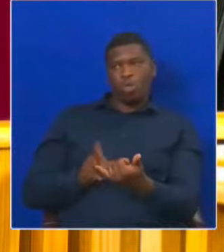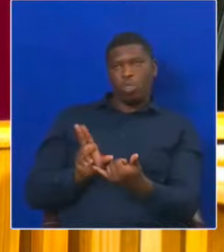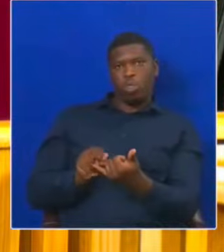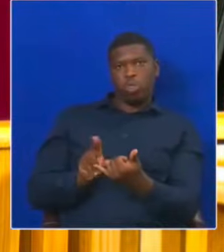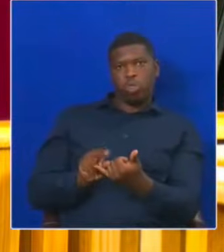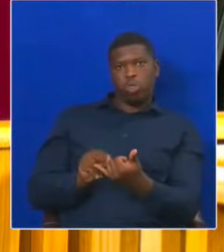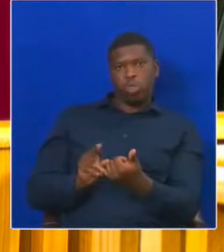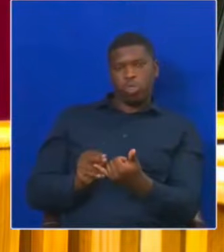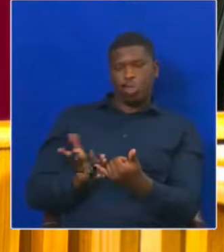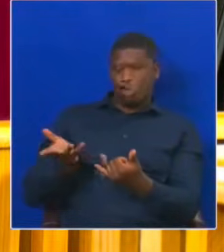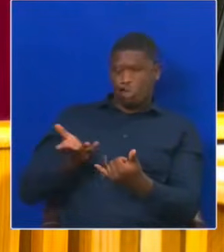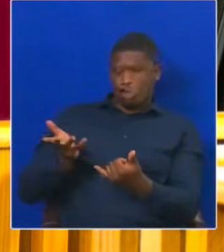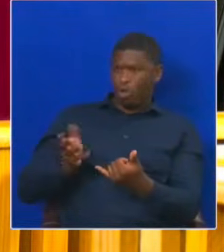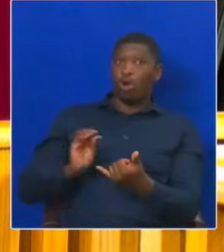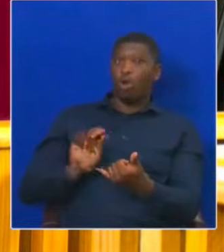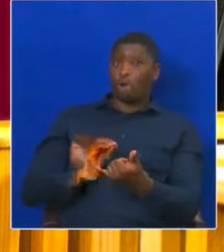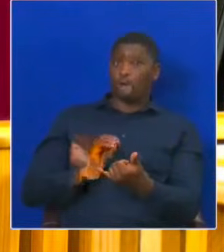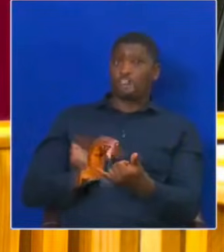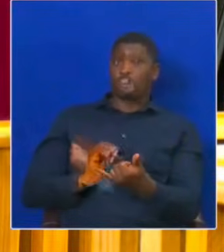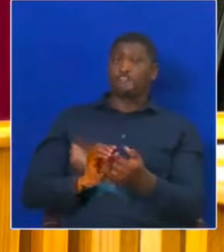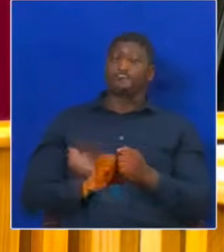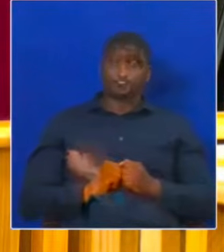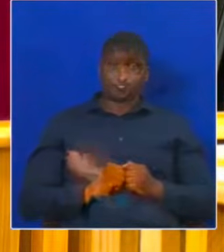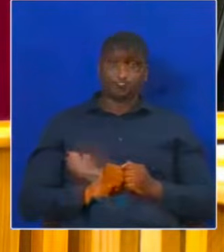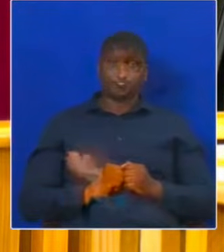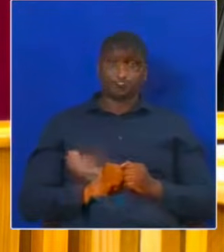And with his own mouth,